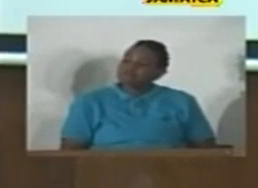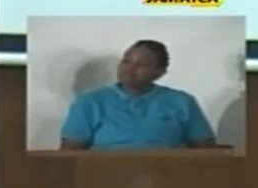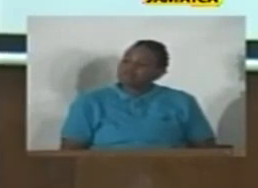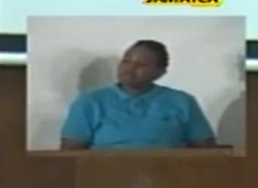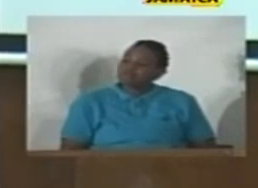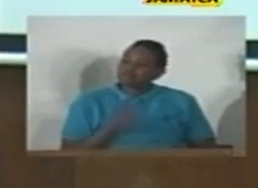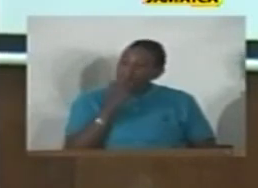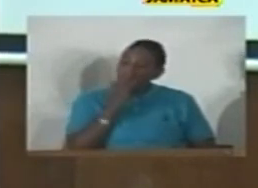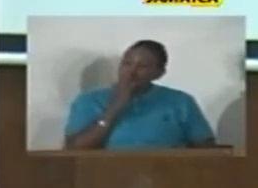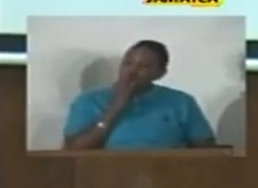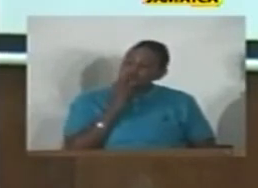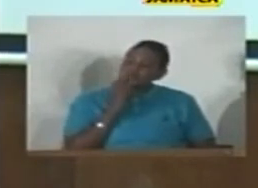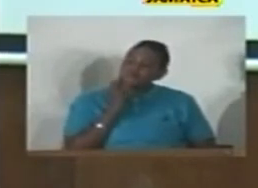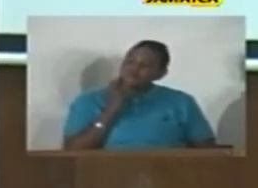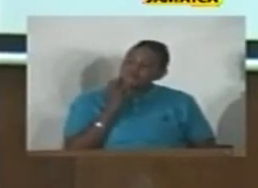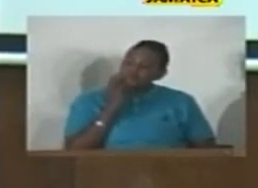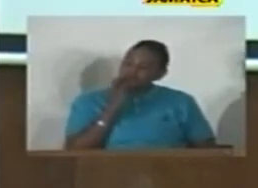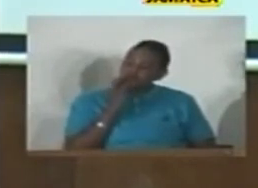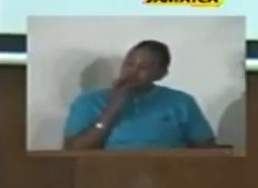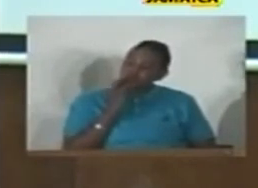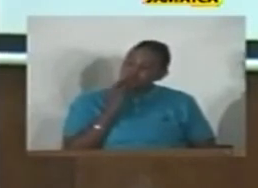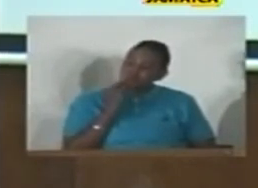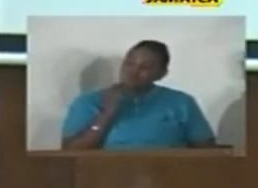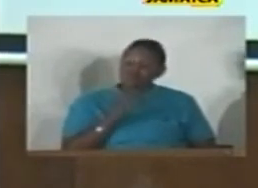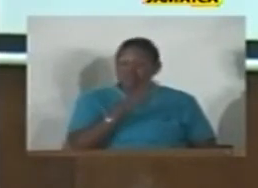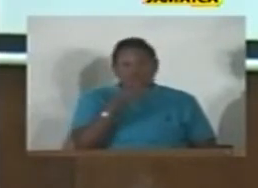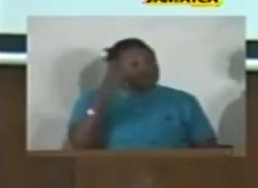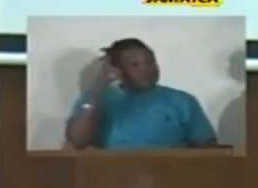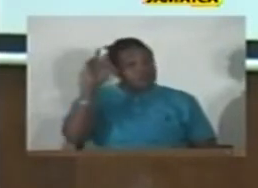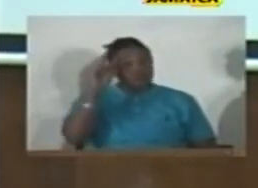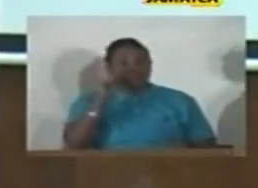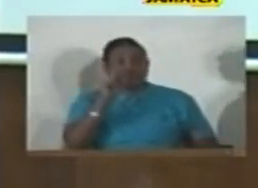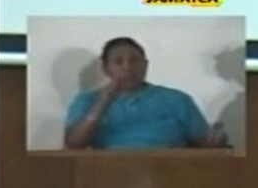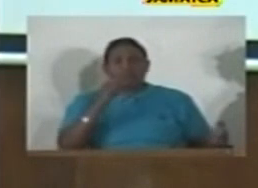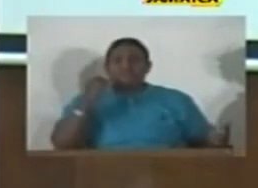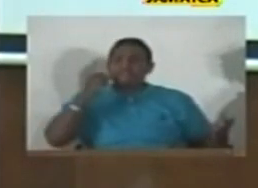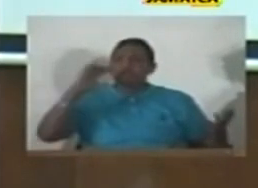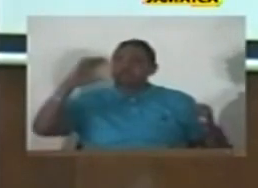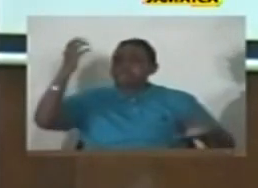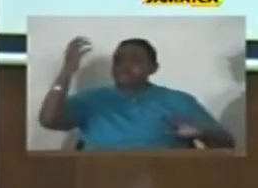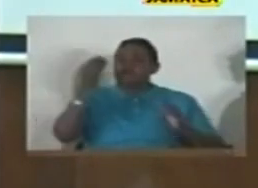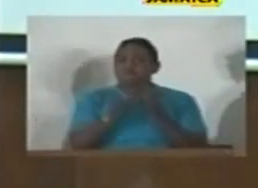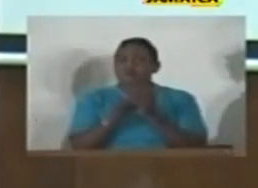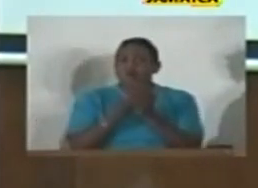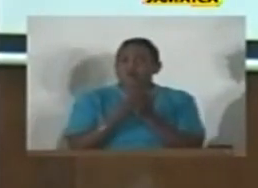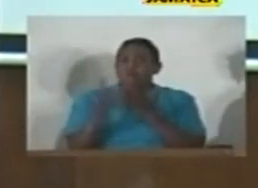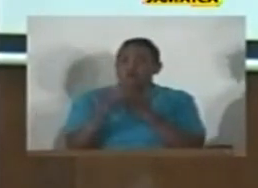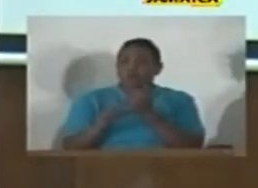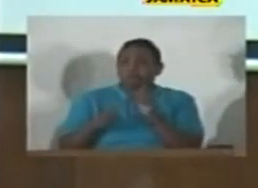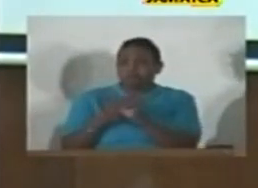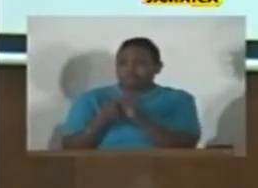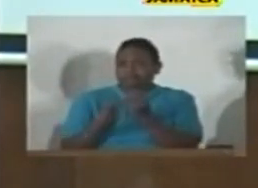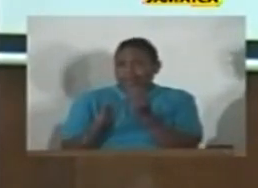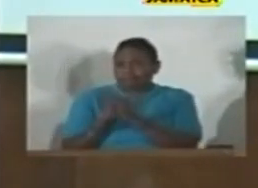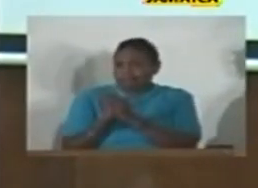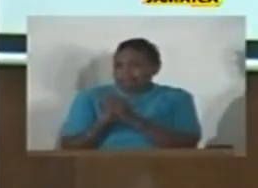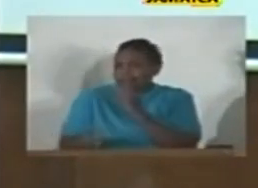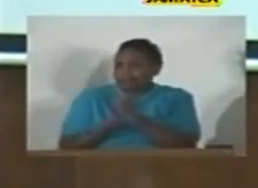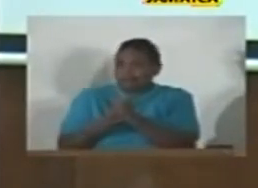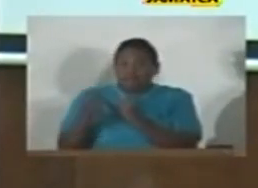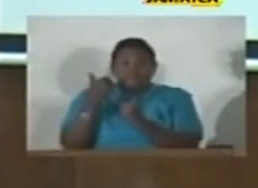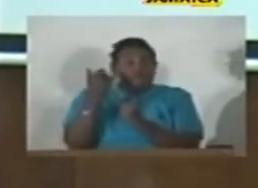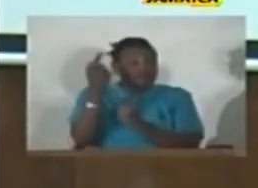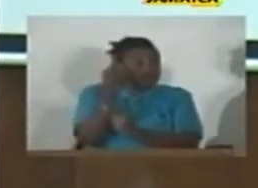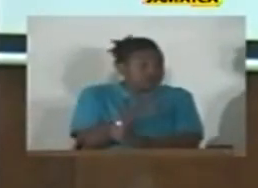are also looking to have a catastrophe fund program being worked out to assist the farmers on the